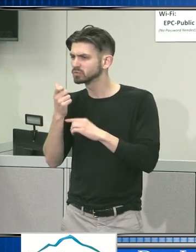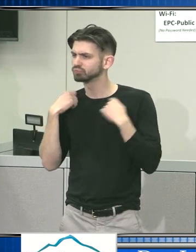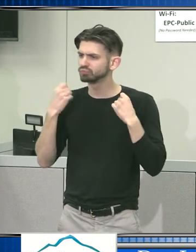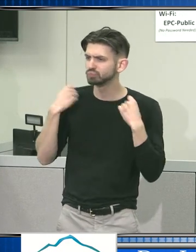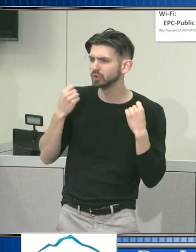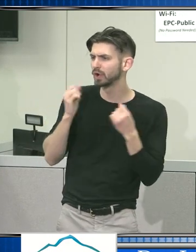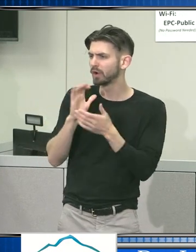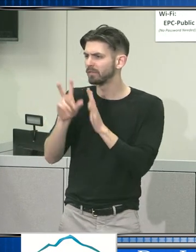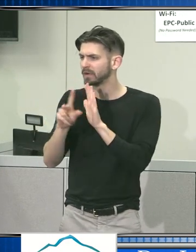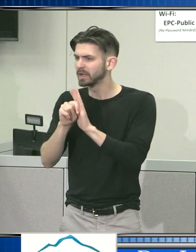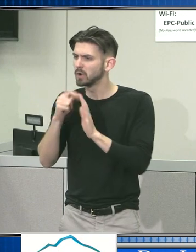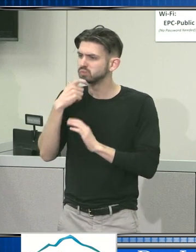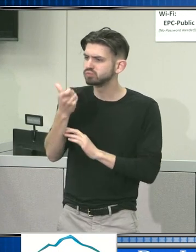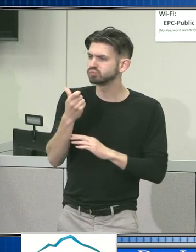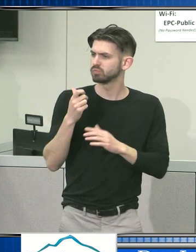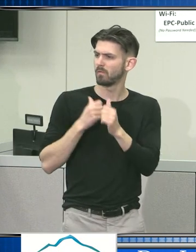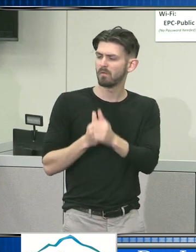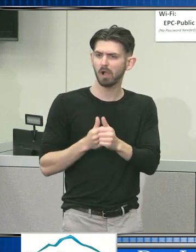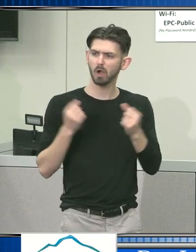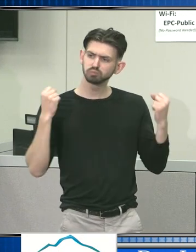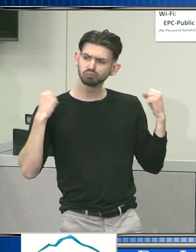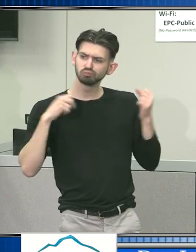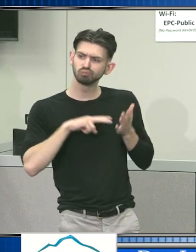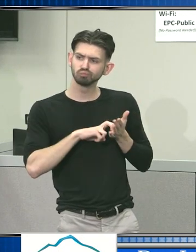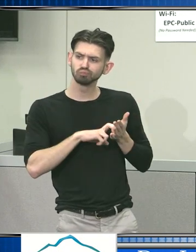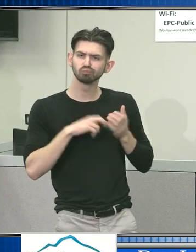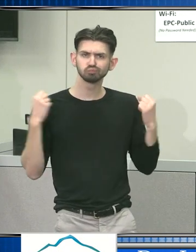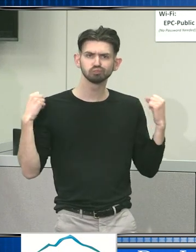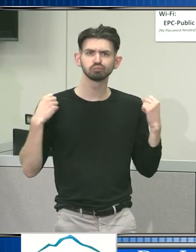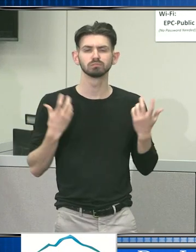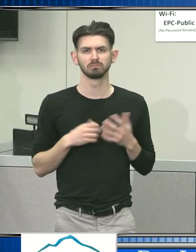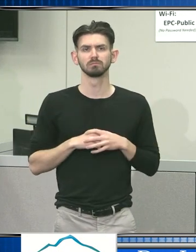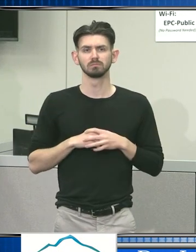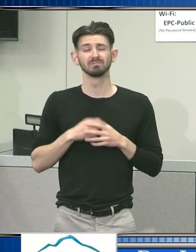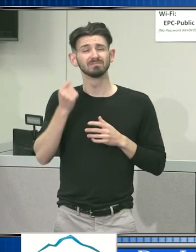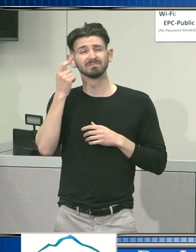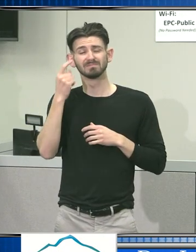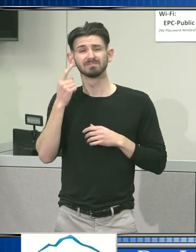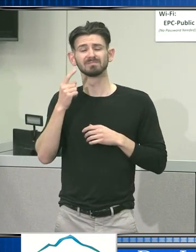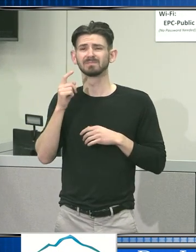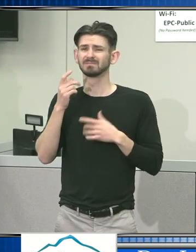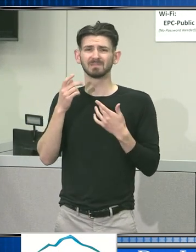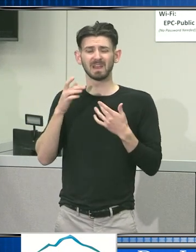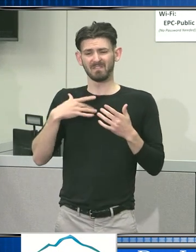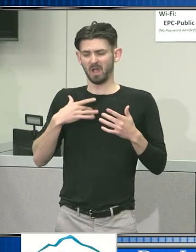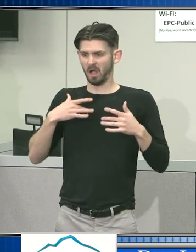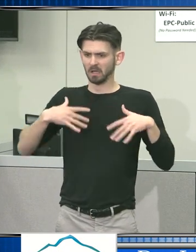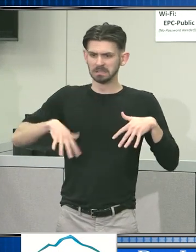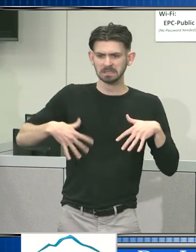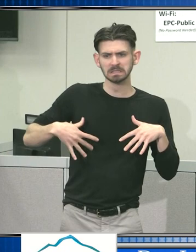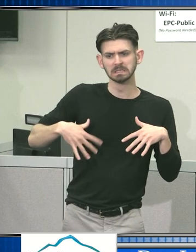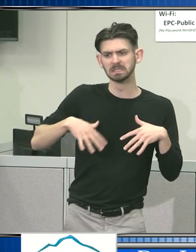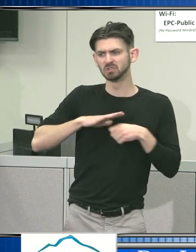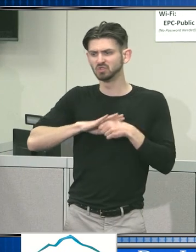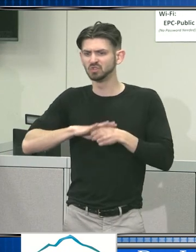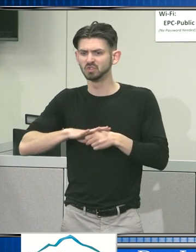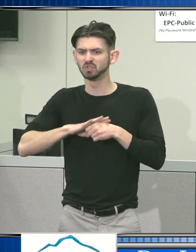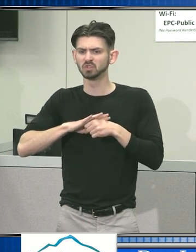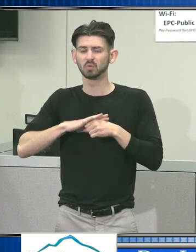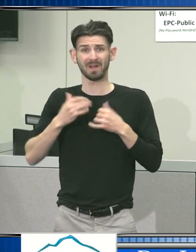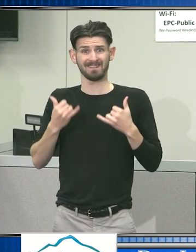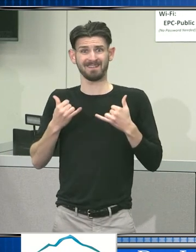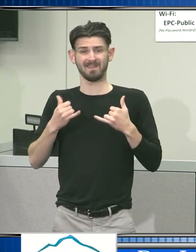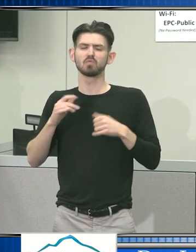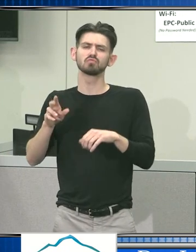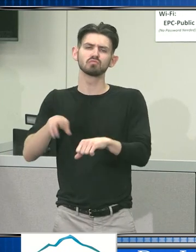that stress and anxiety bottled up. It's really normal to feel anxiety in this season where we have a lot of uncertainty, and that's okay. But we